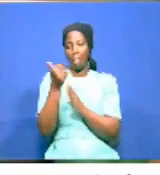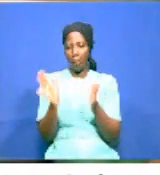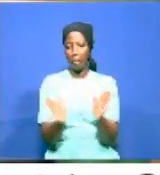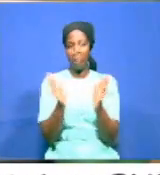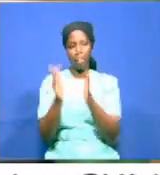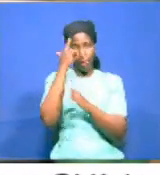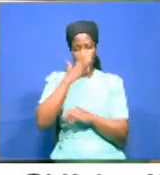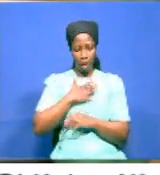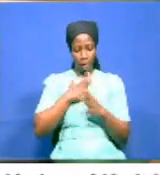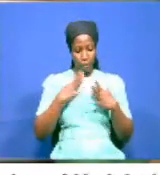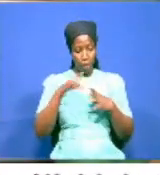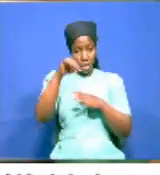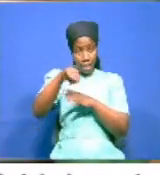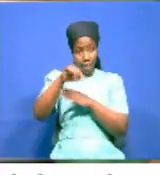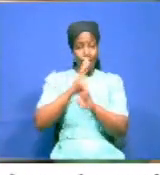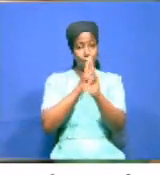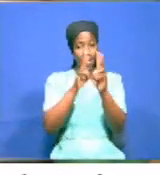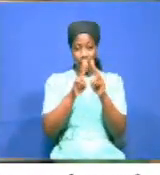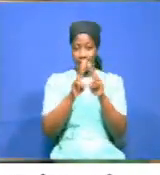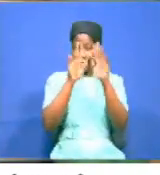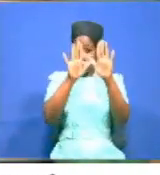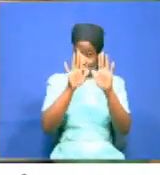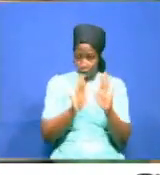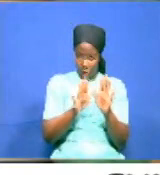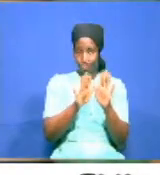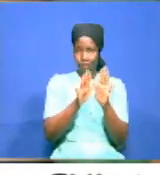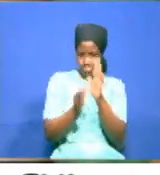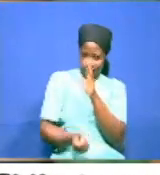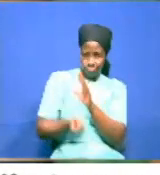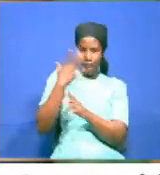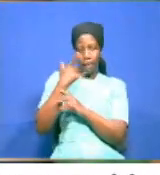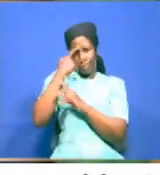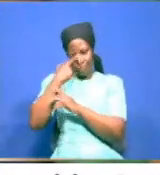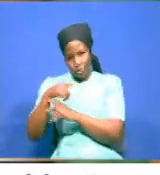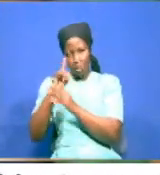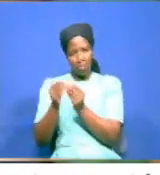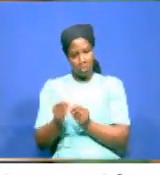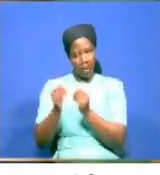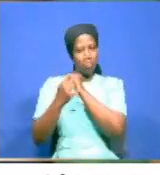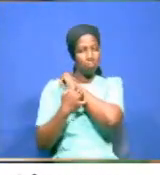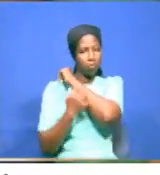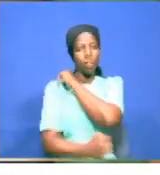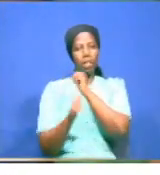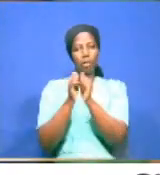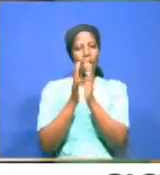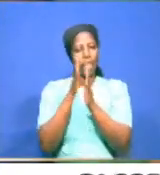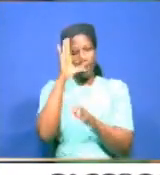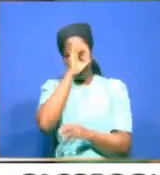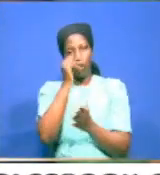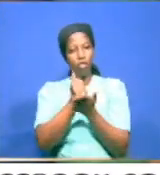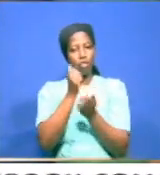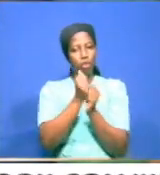report will be crucial in formulating policies to tackle poverty and unemployment, among us other